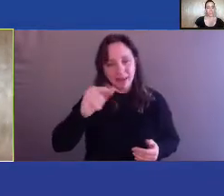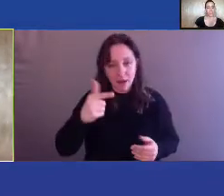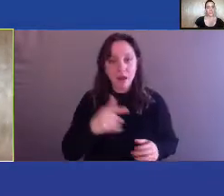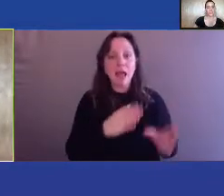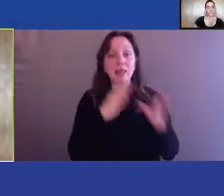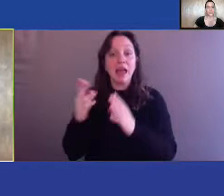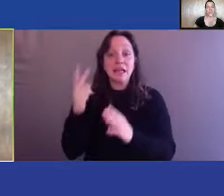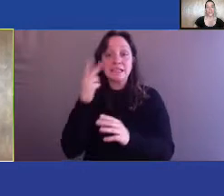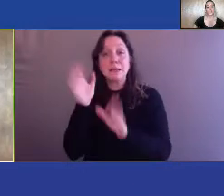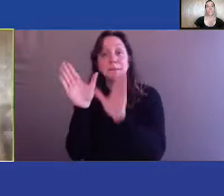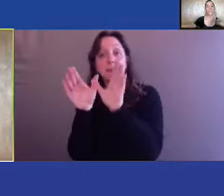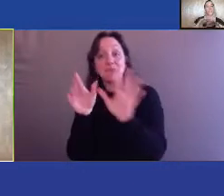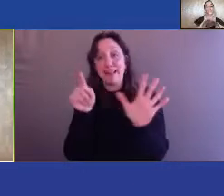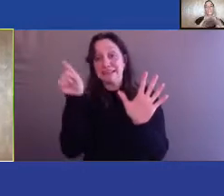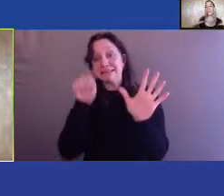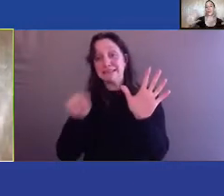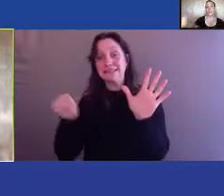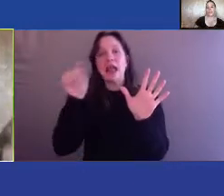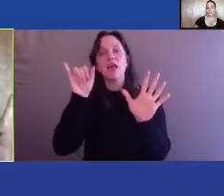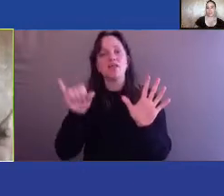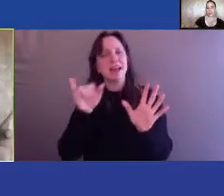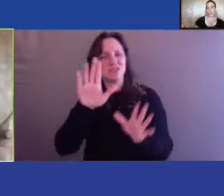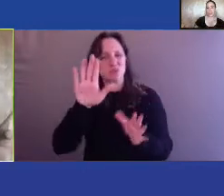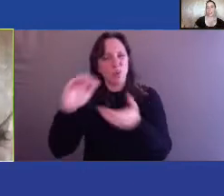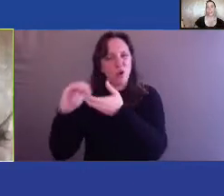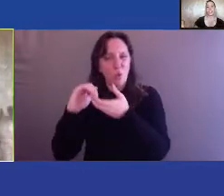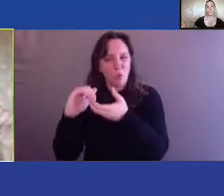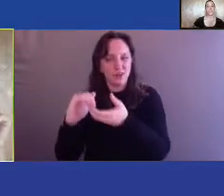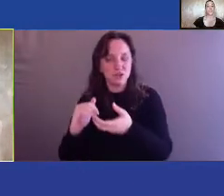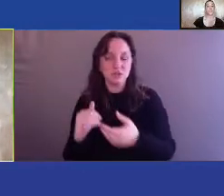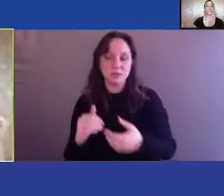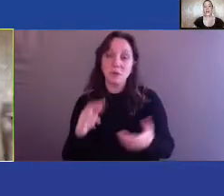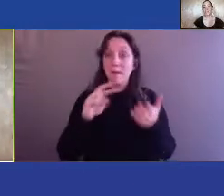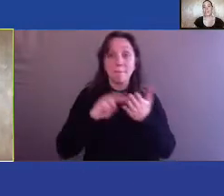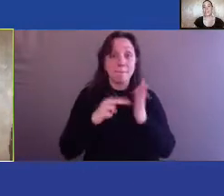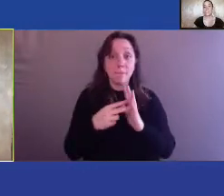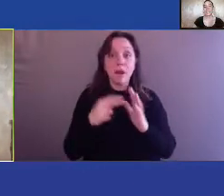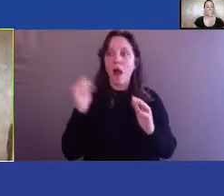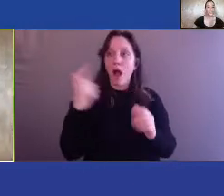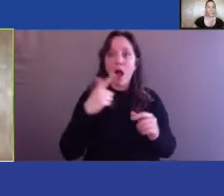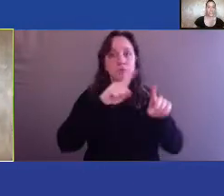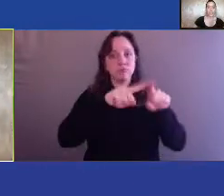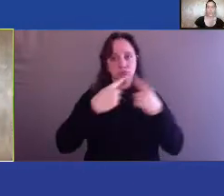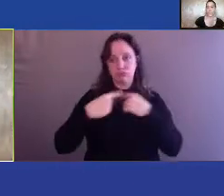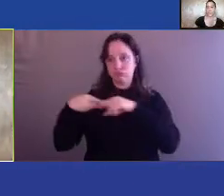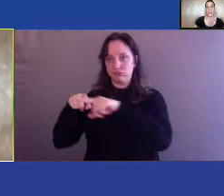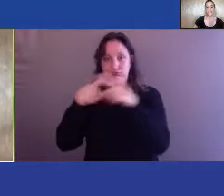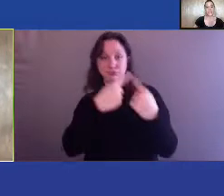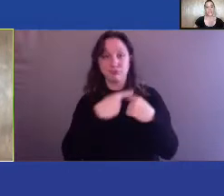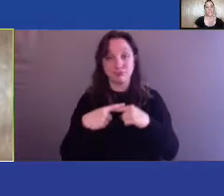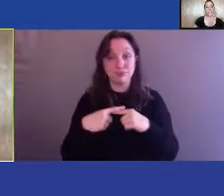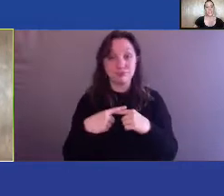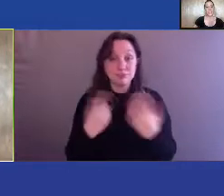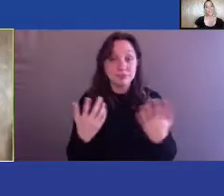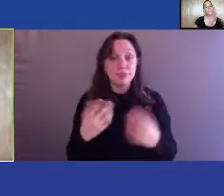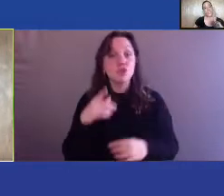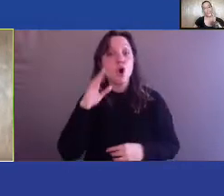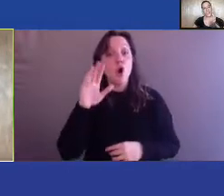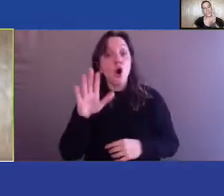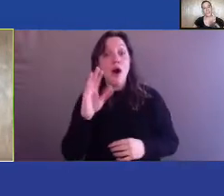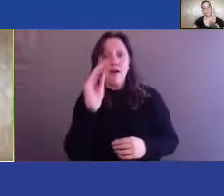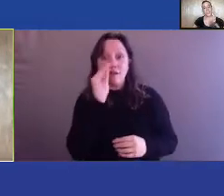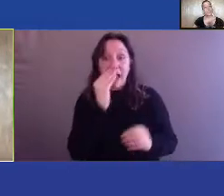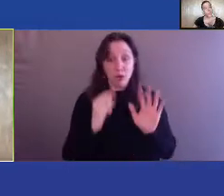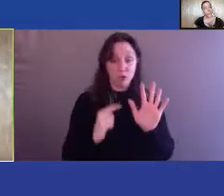butterflies. So this garden of flowers can include multiple topics, industries, or perspectives. And for